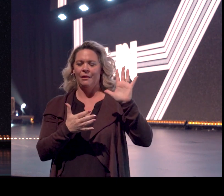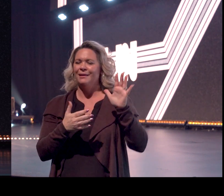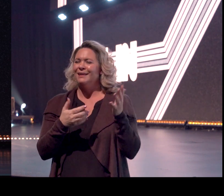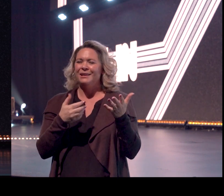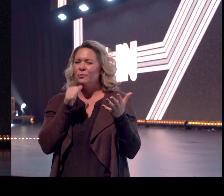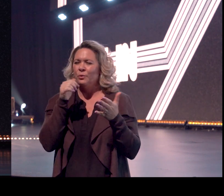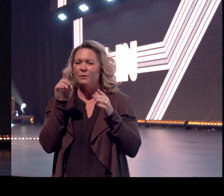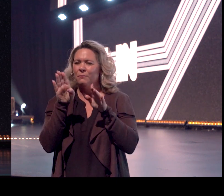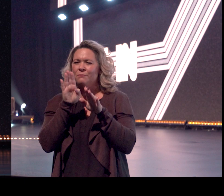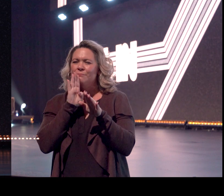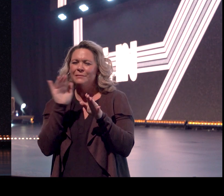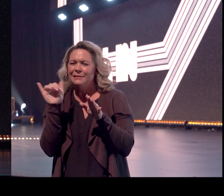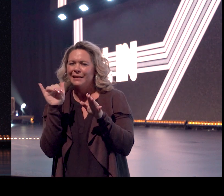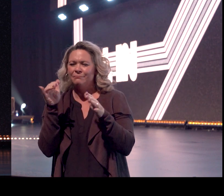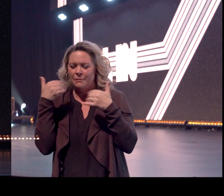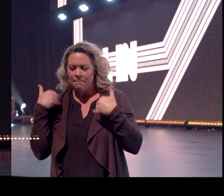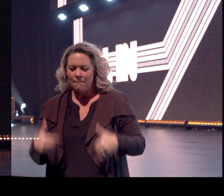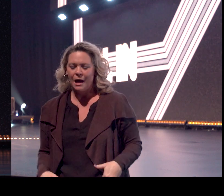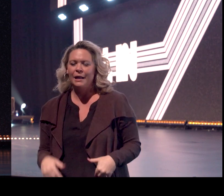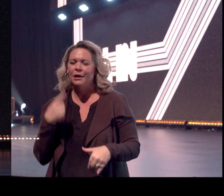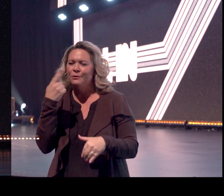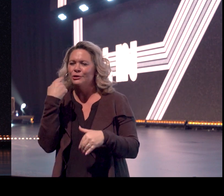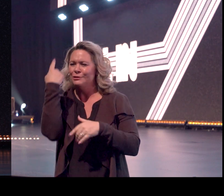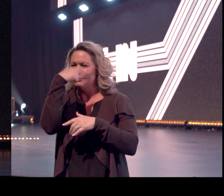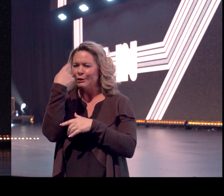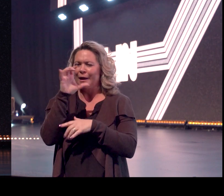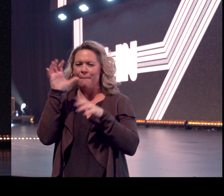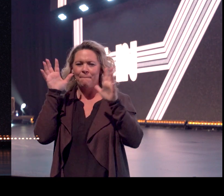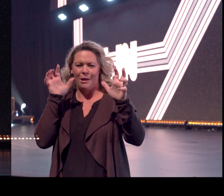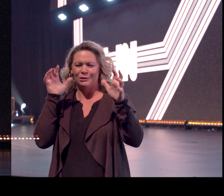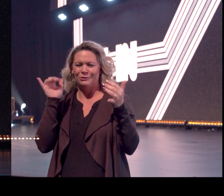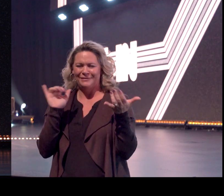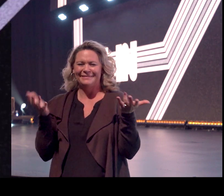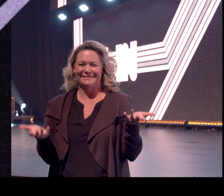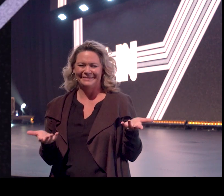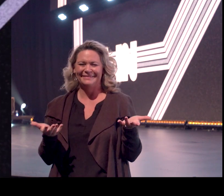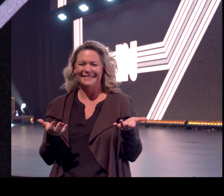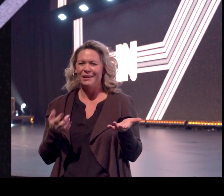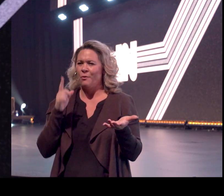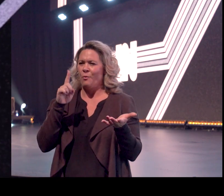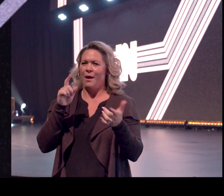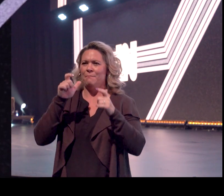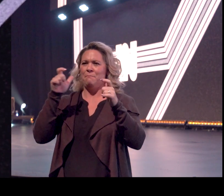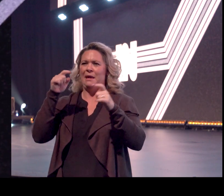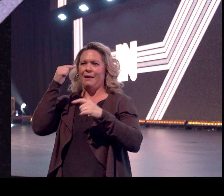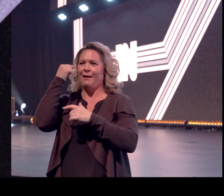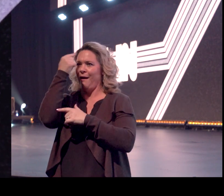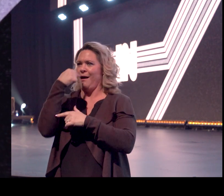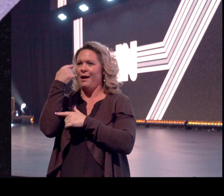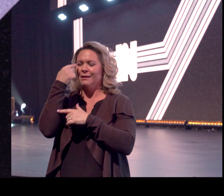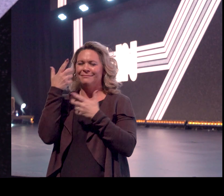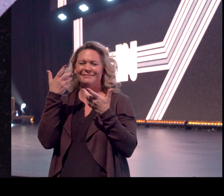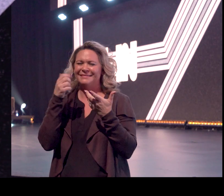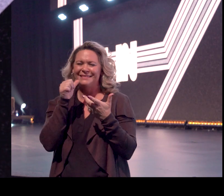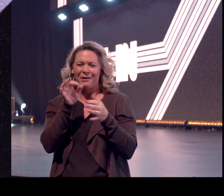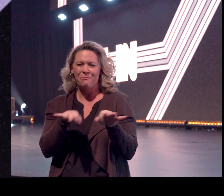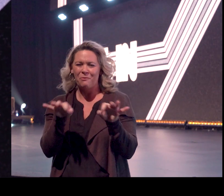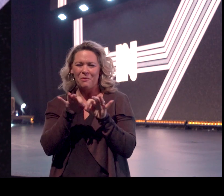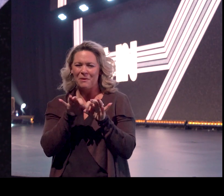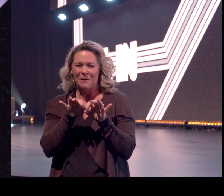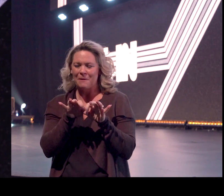what? A monster. You ever seen a horror movie? Big eye. Like, that's a